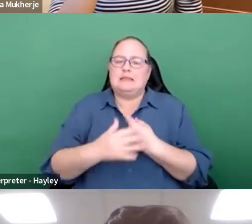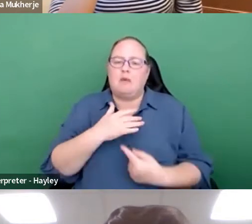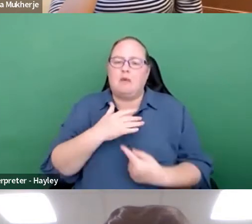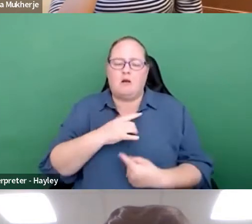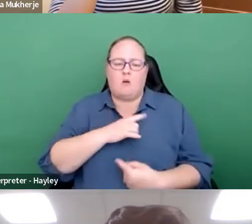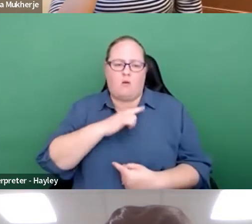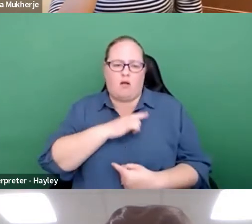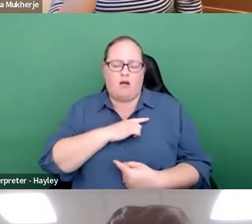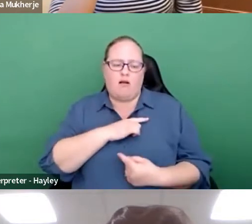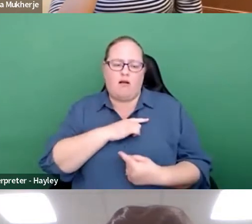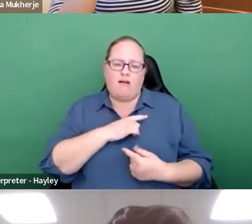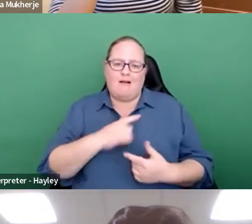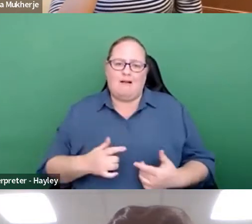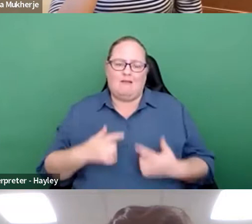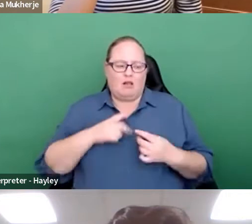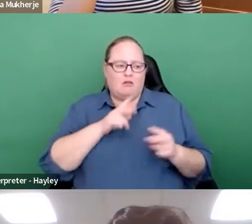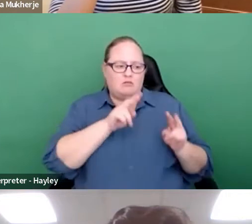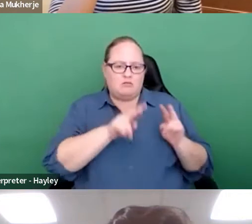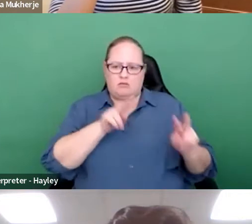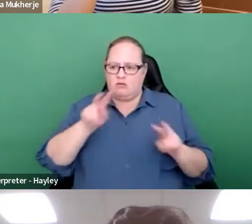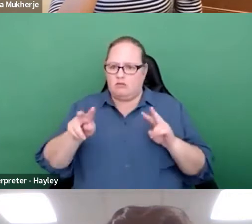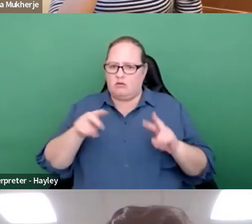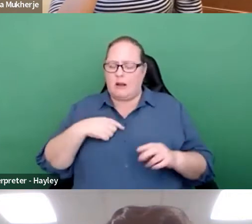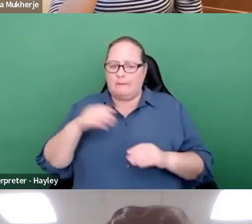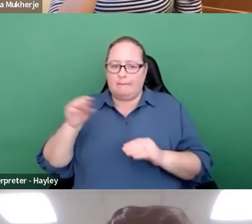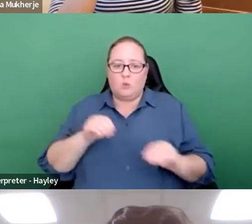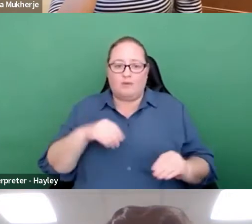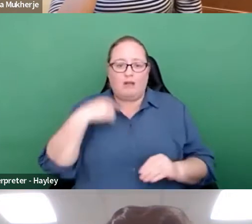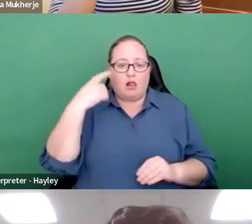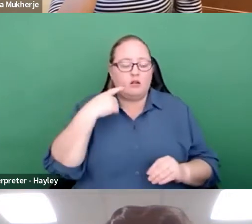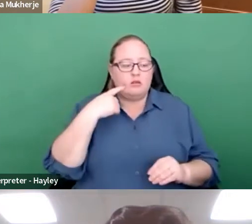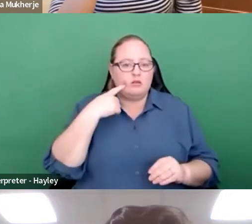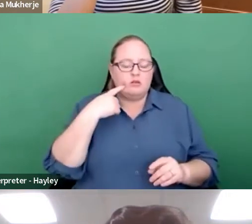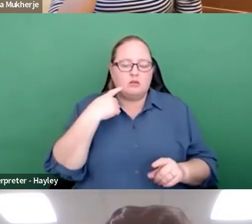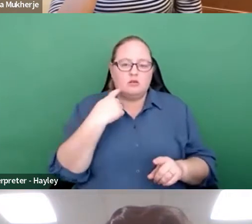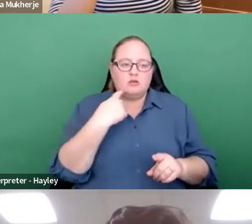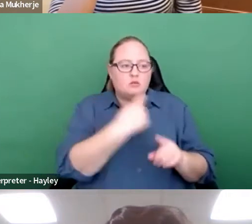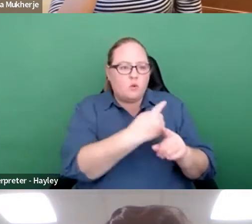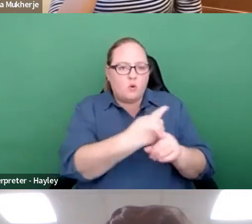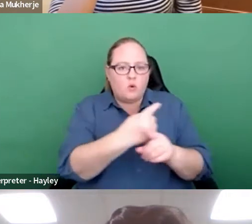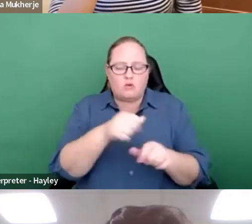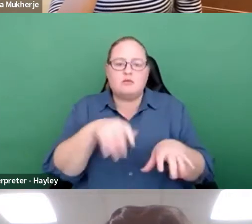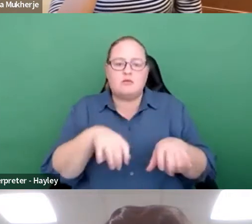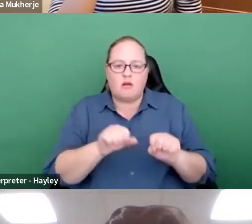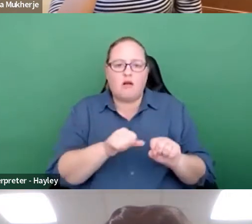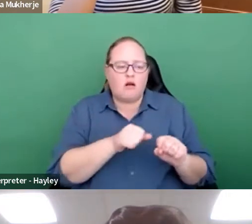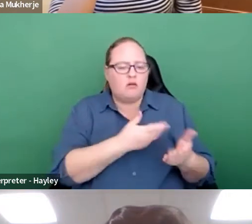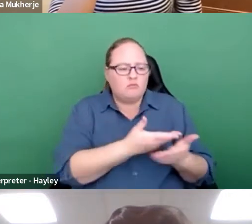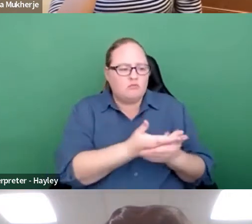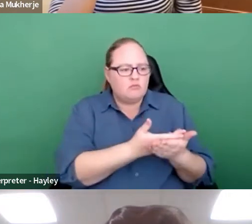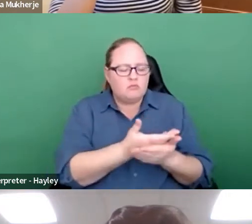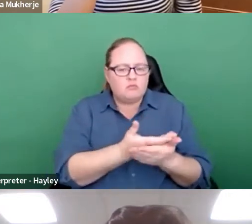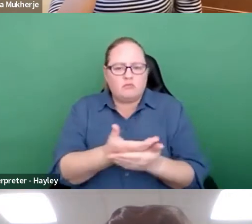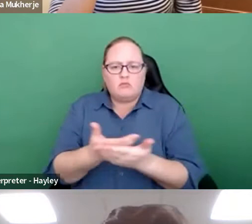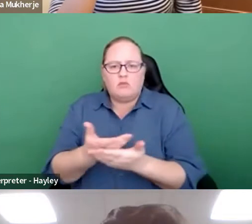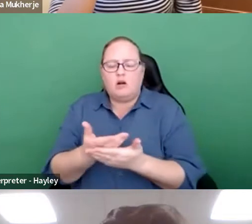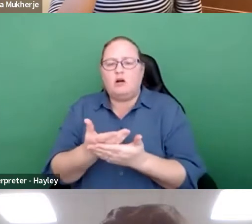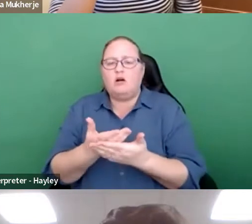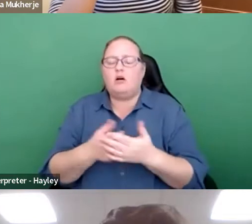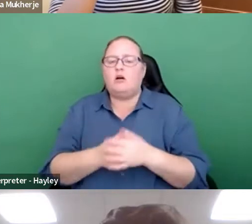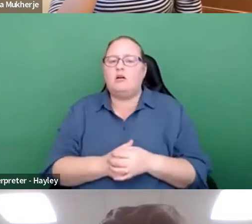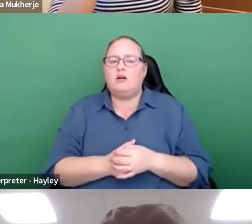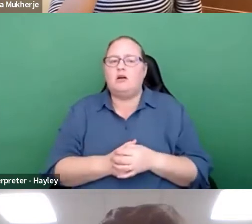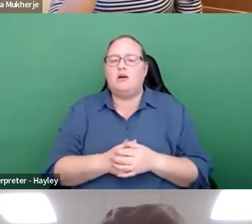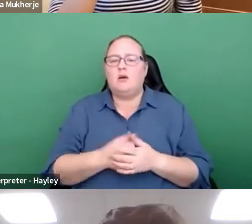London and starting to talk to these people. And I always remember when I first heard about anthropology, to give you a flavor of